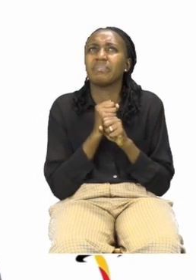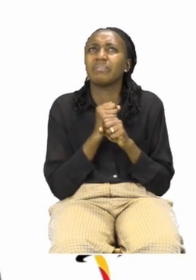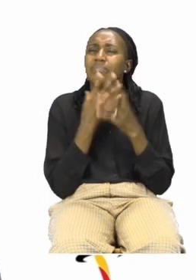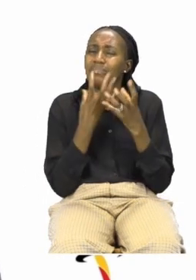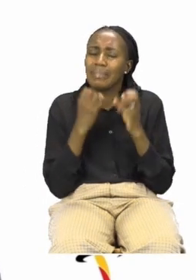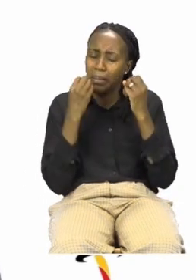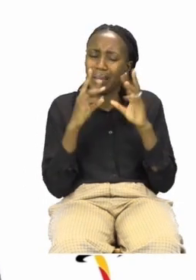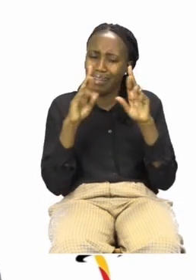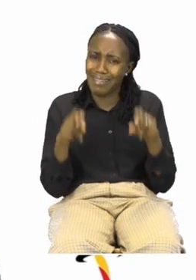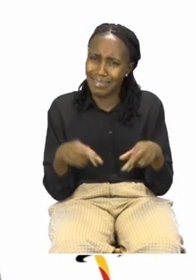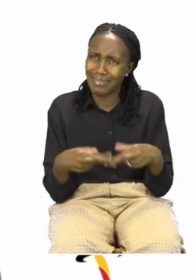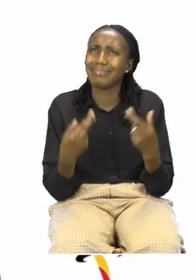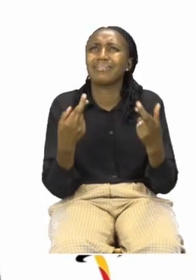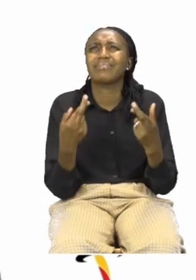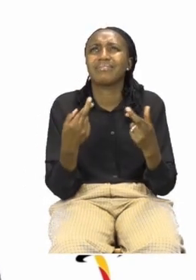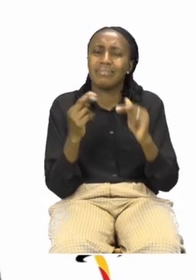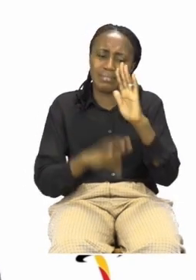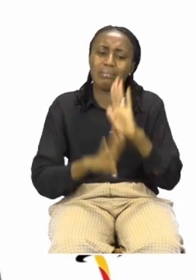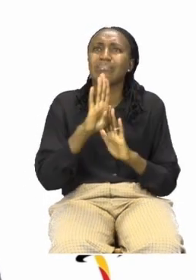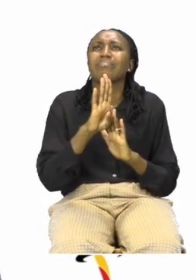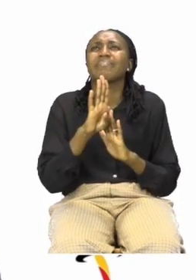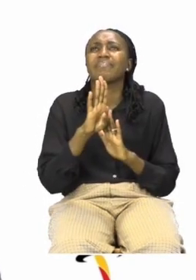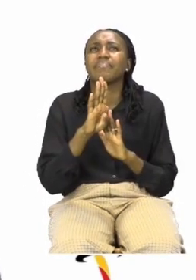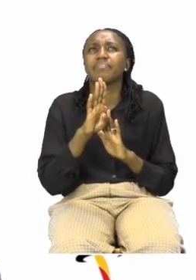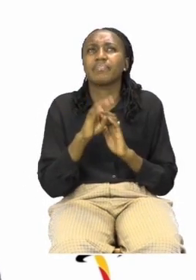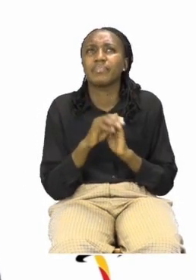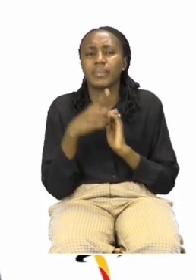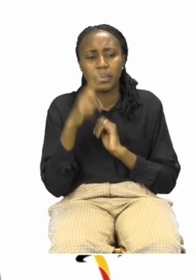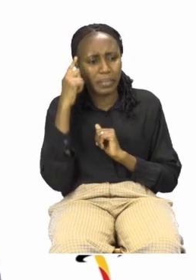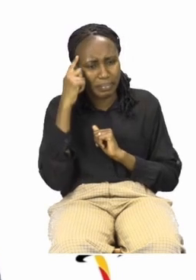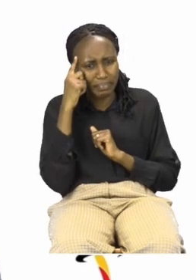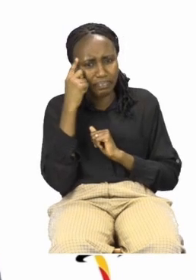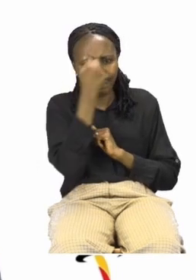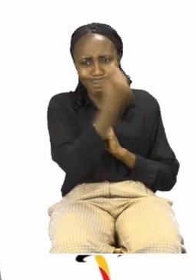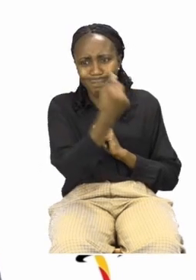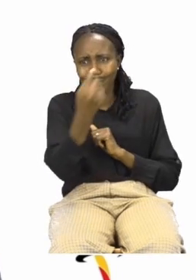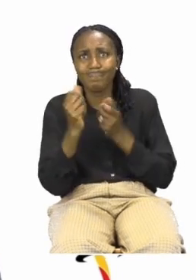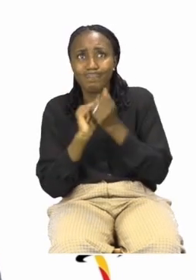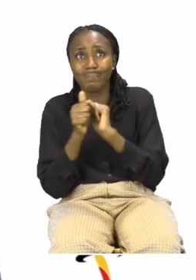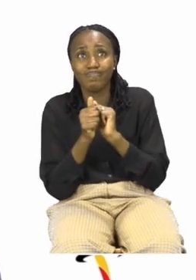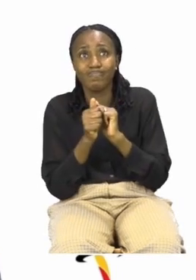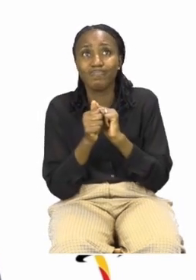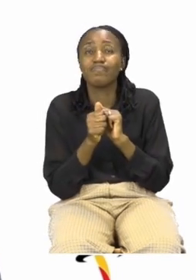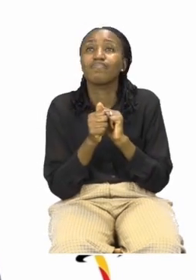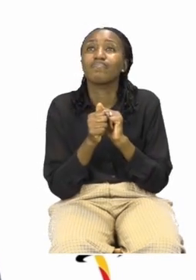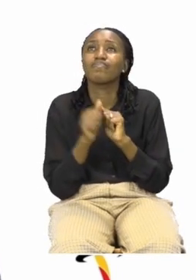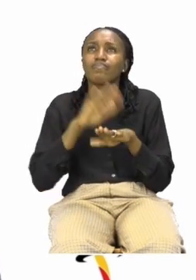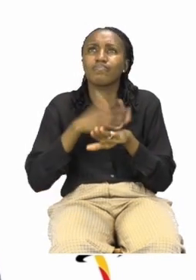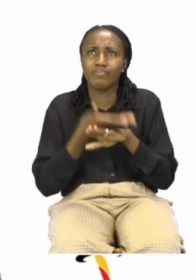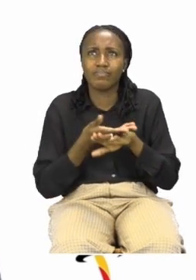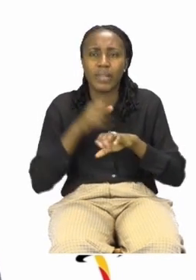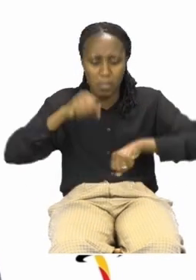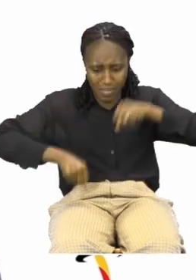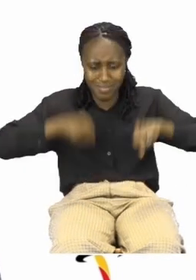resources to plow in there, to invest in there. But we looked at individual sports codes. For example, we looked about cycling, which is doing very